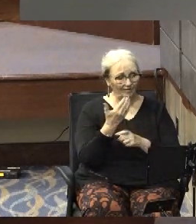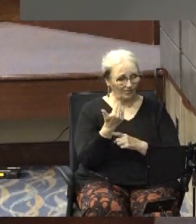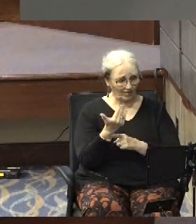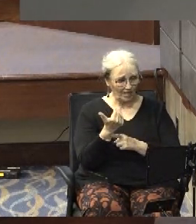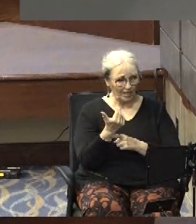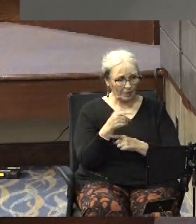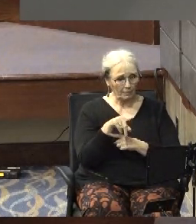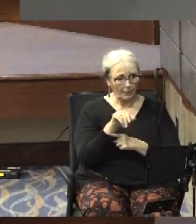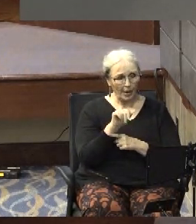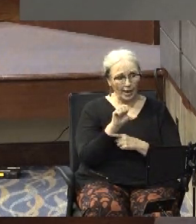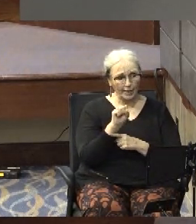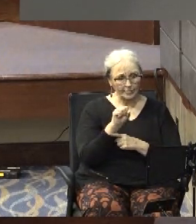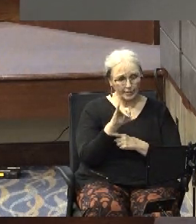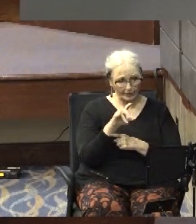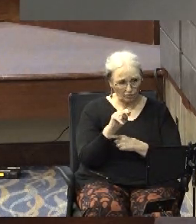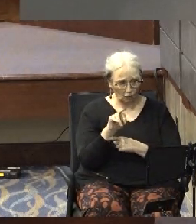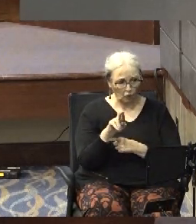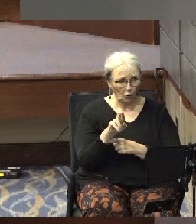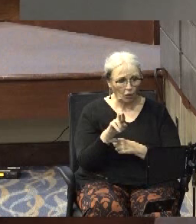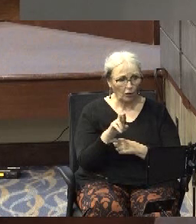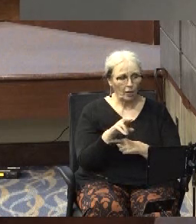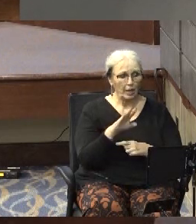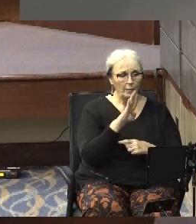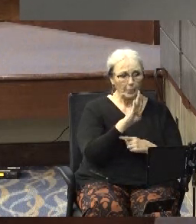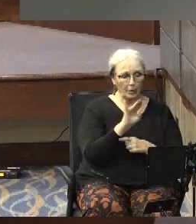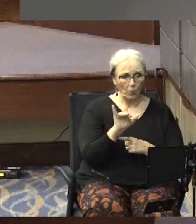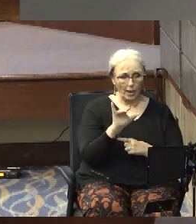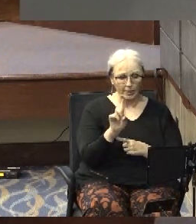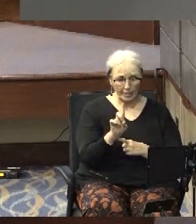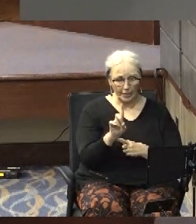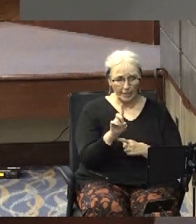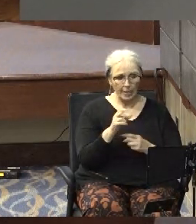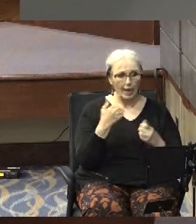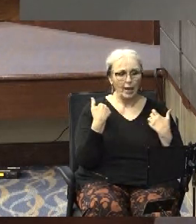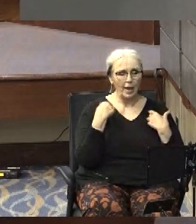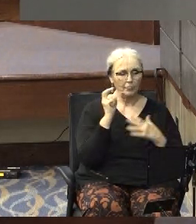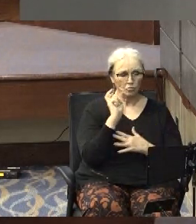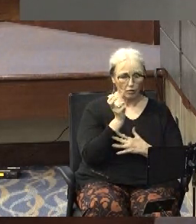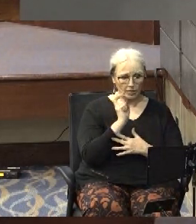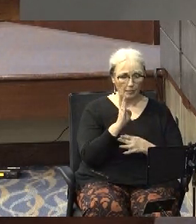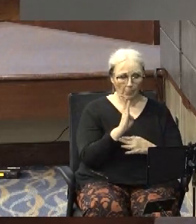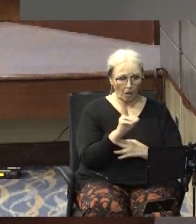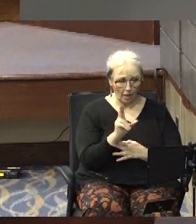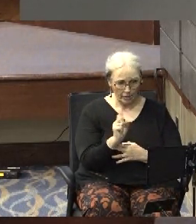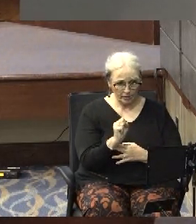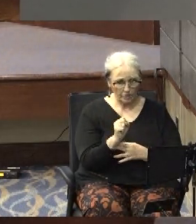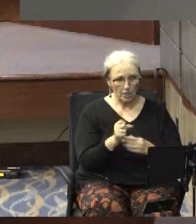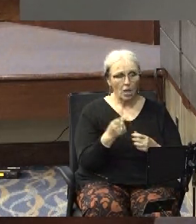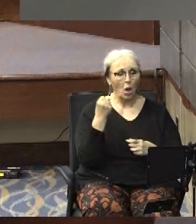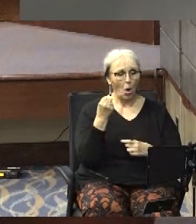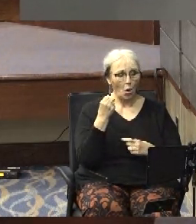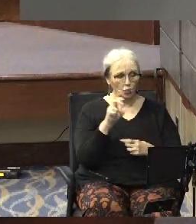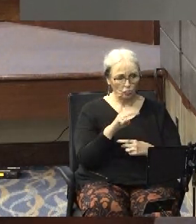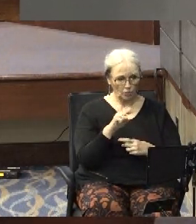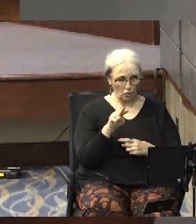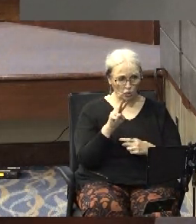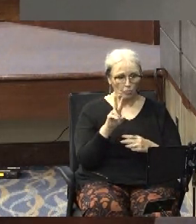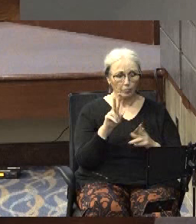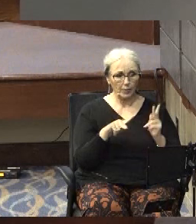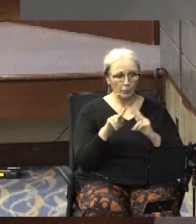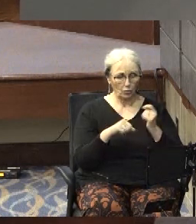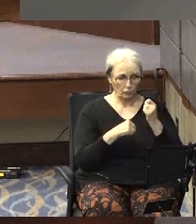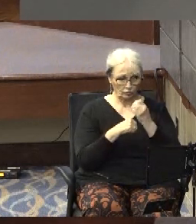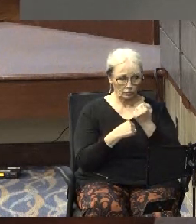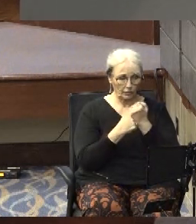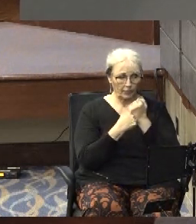passenger vehicle. BYD has a transit bus that holds up to 22 people. Now you might ask, are